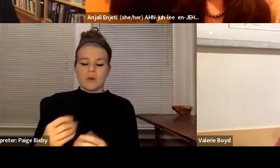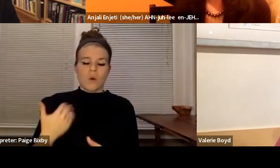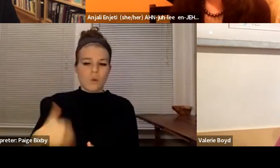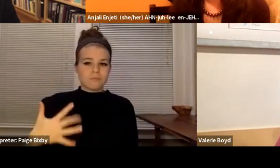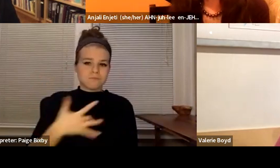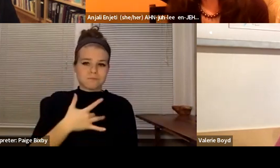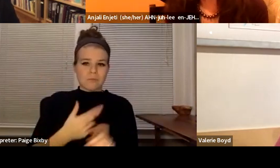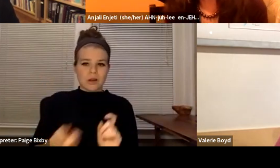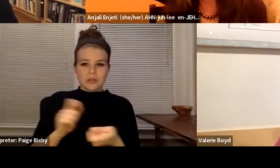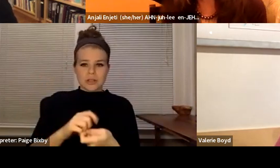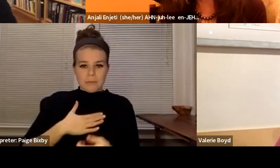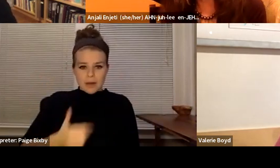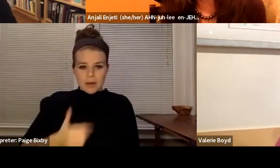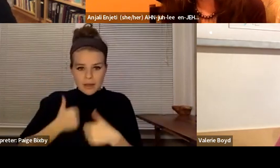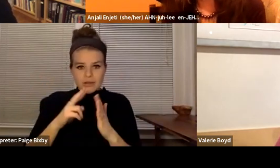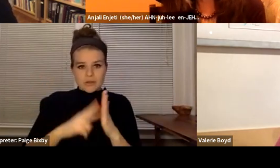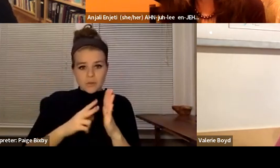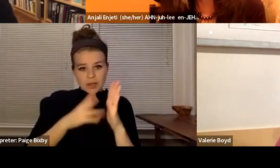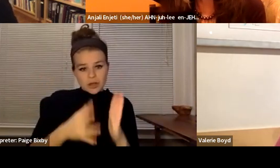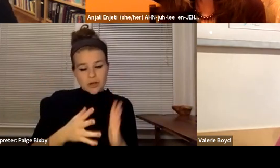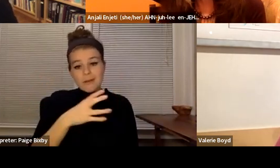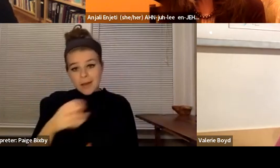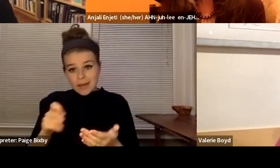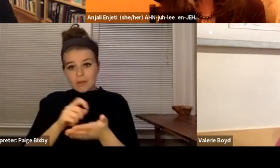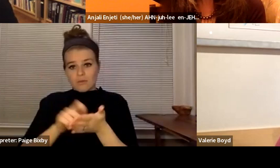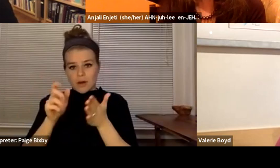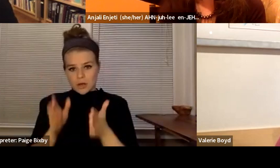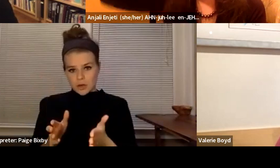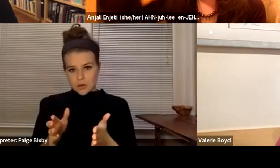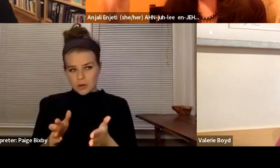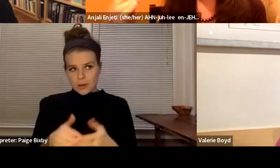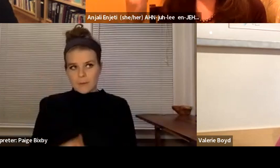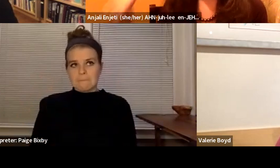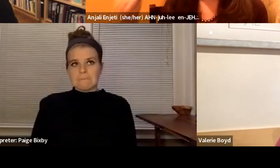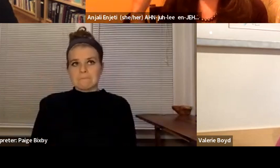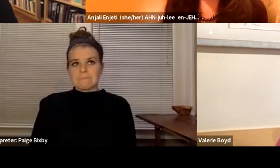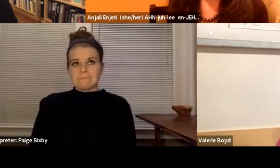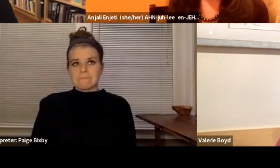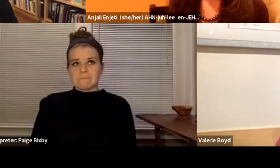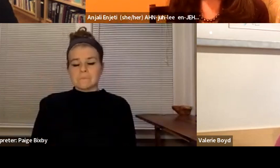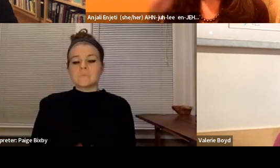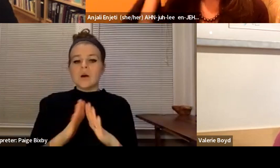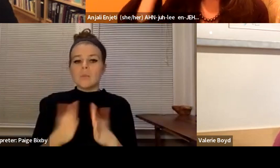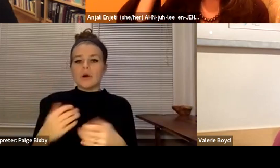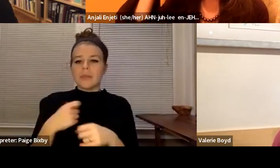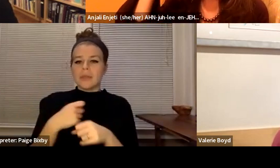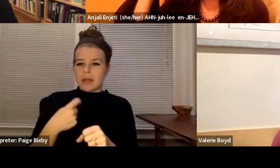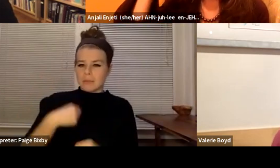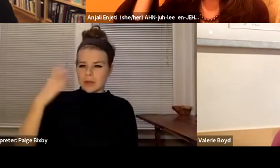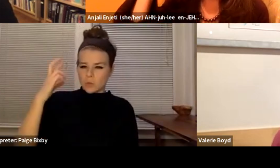life as a reader and a writer, and what made a book that made me